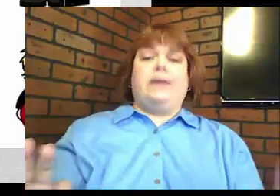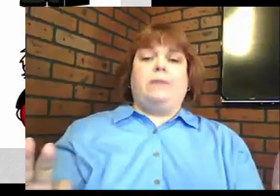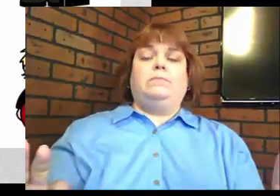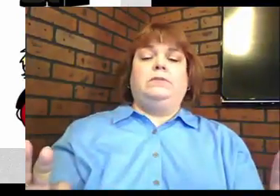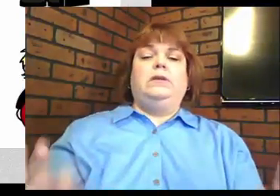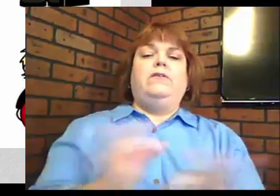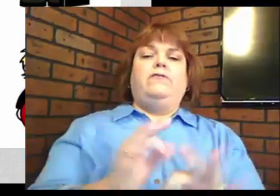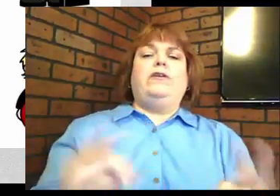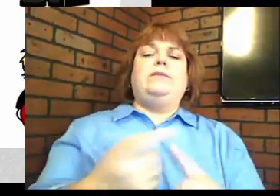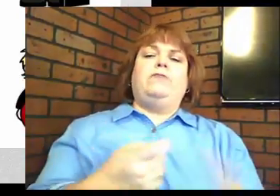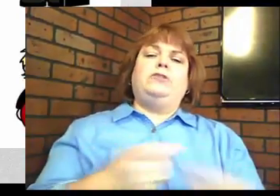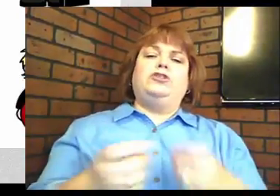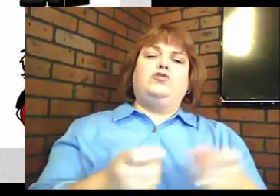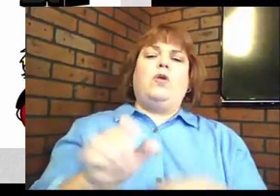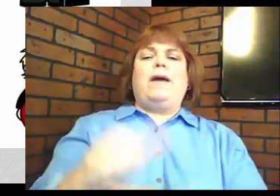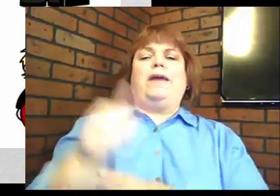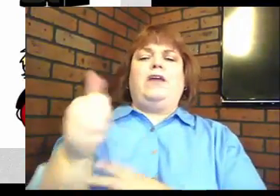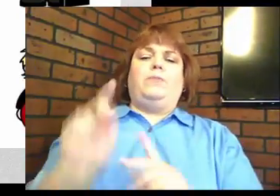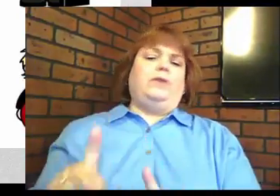either